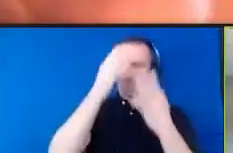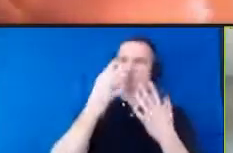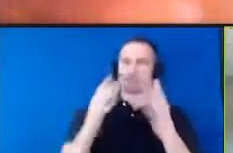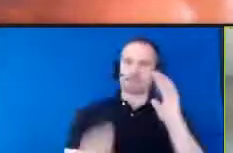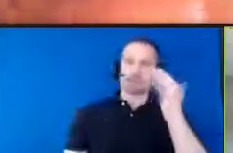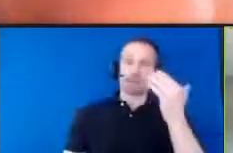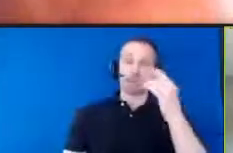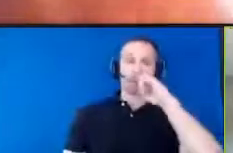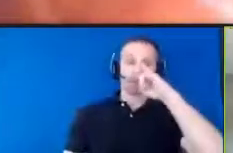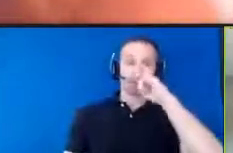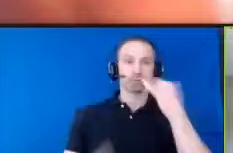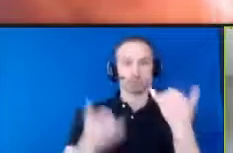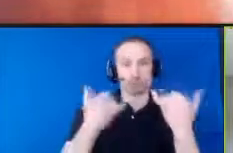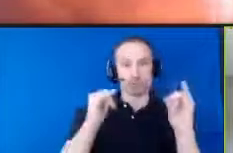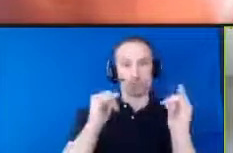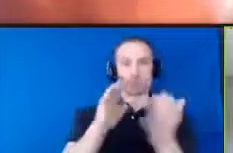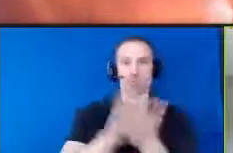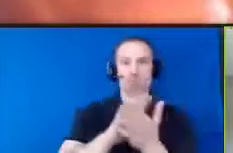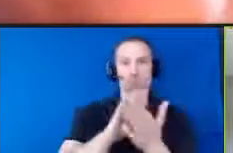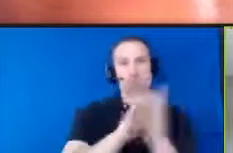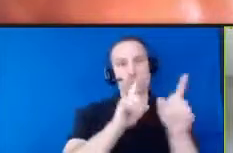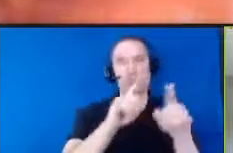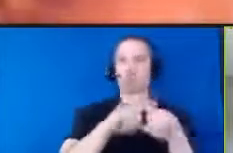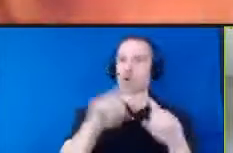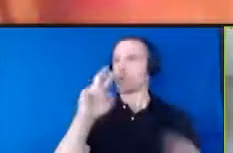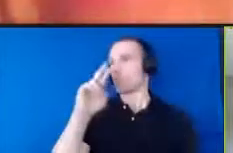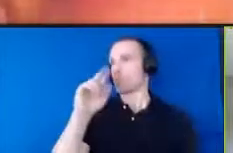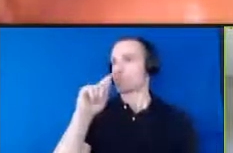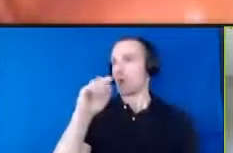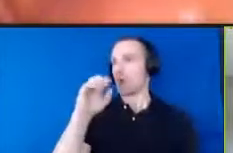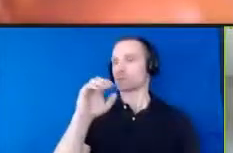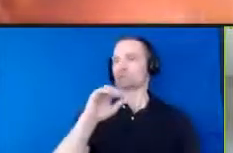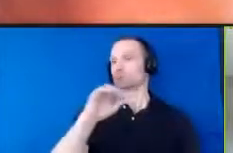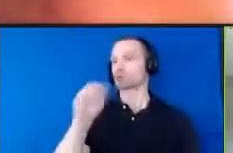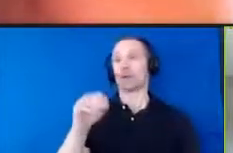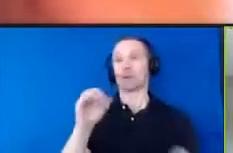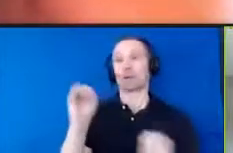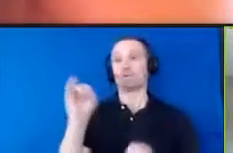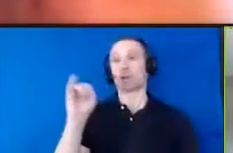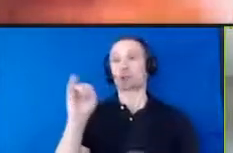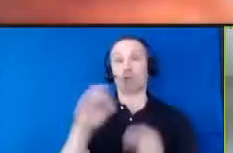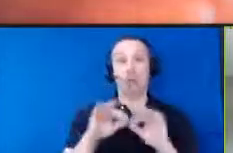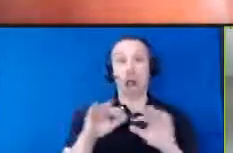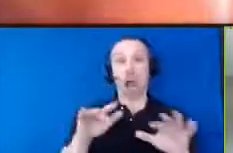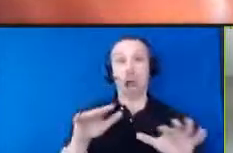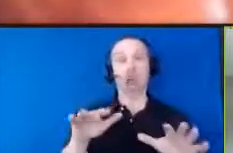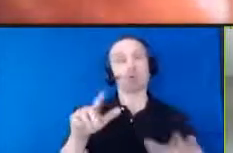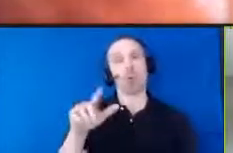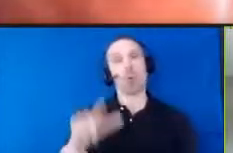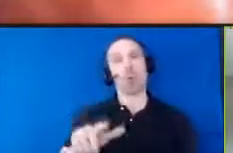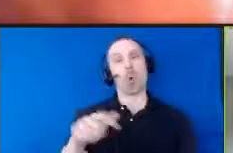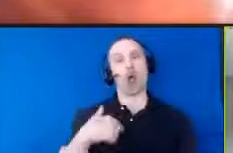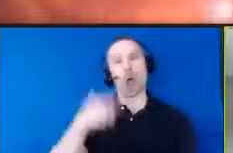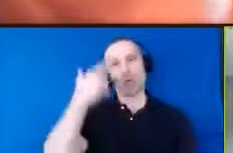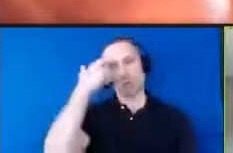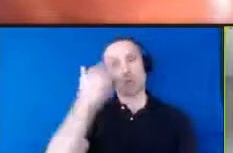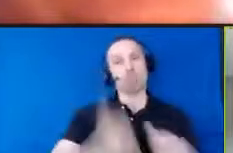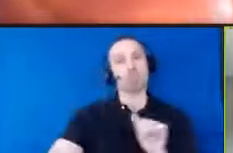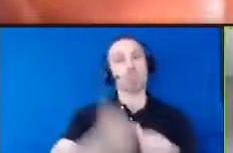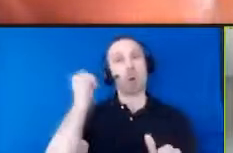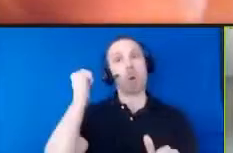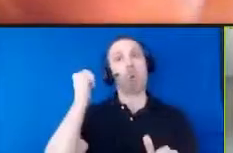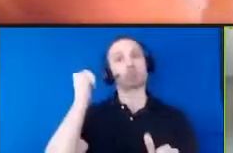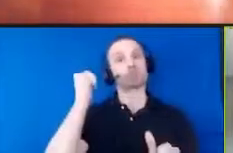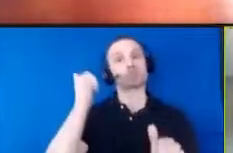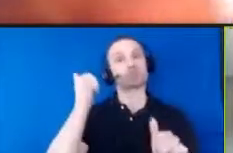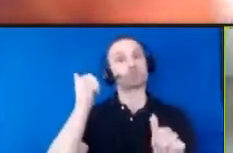school and the rates of infection are pretty low. So I think the more harm is occurring from children not learning